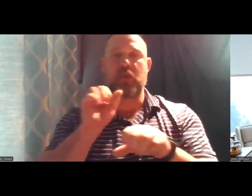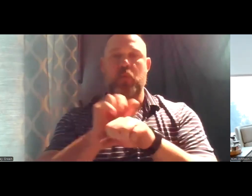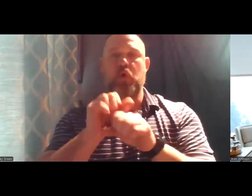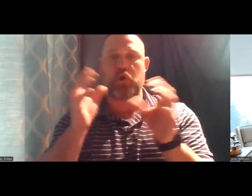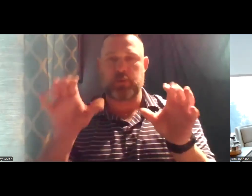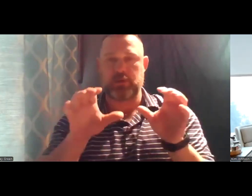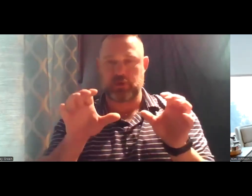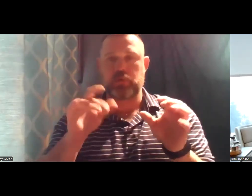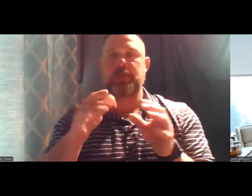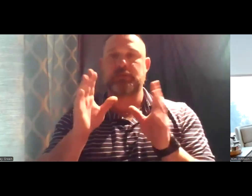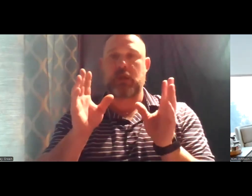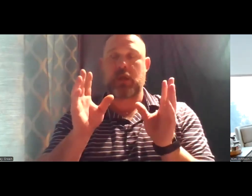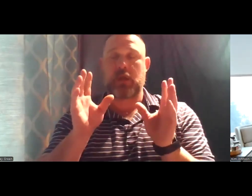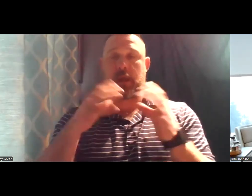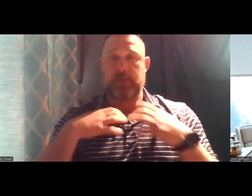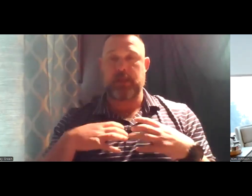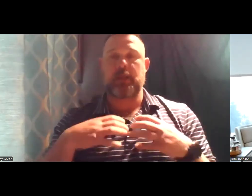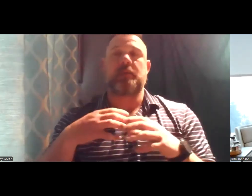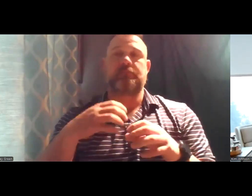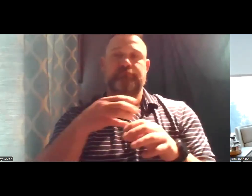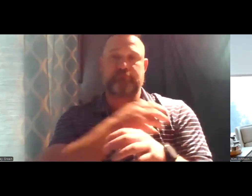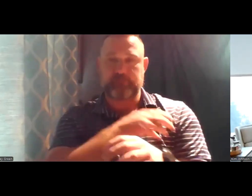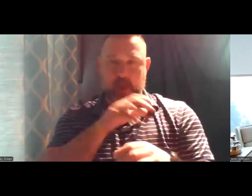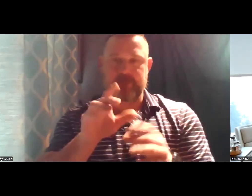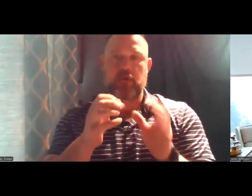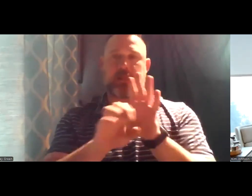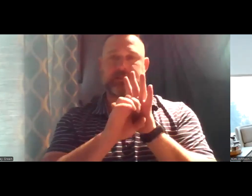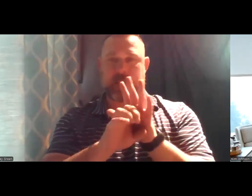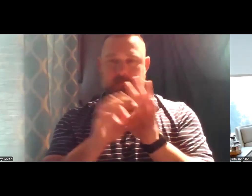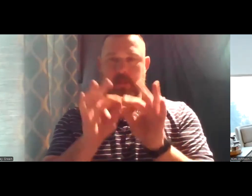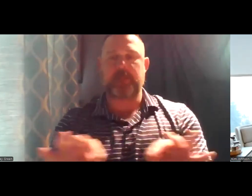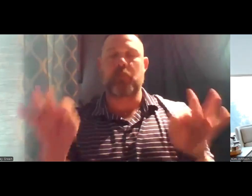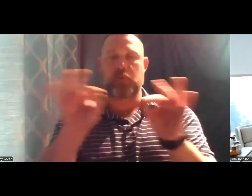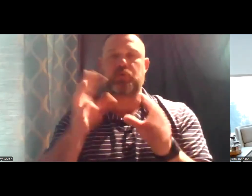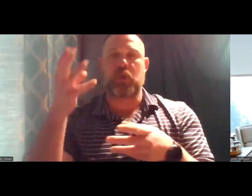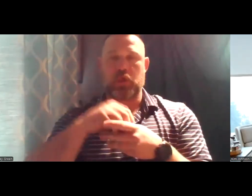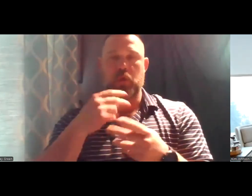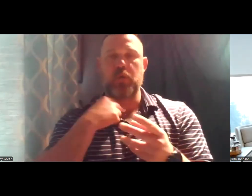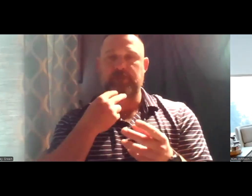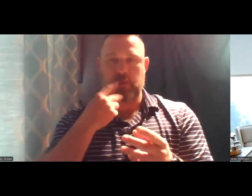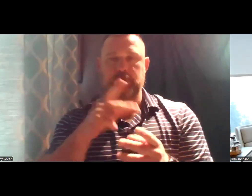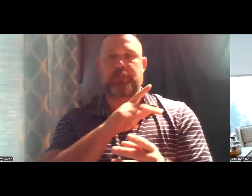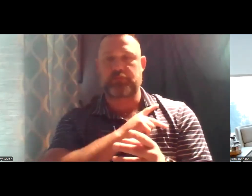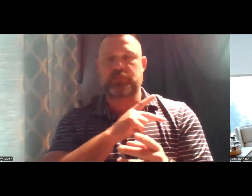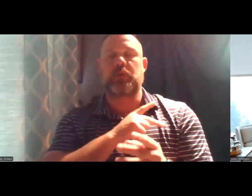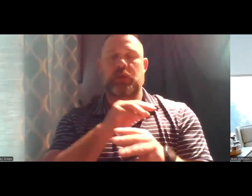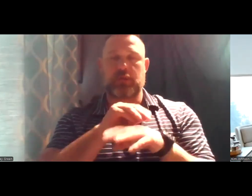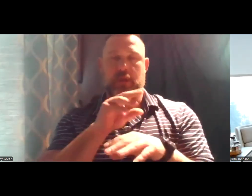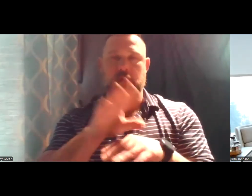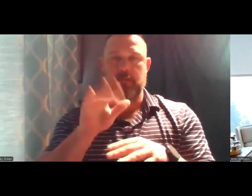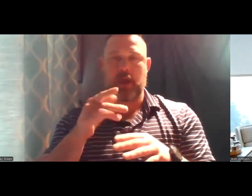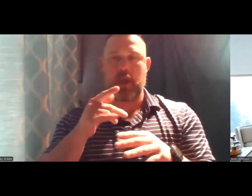committee has also served as a powerful example of how important it is to include the voice of those personally impacted